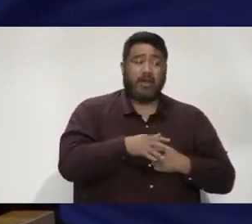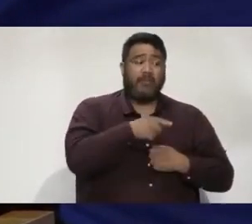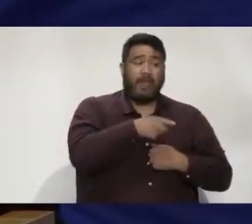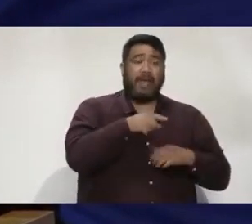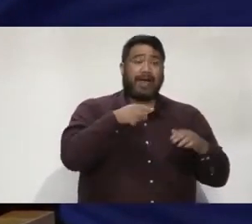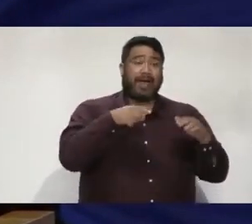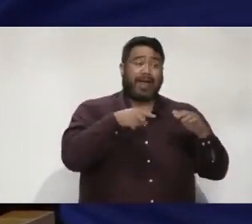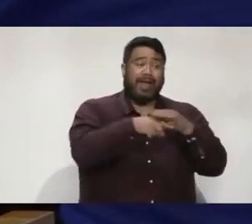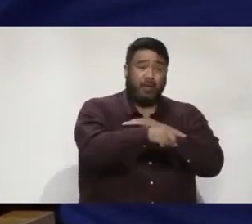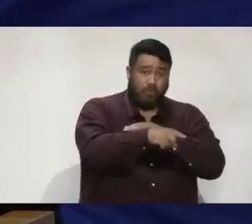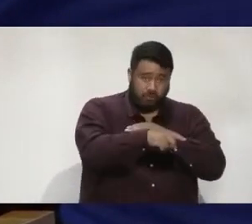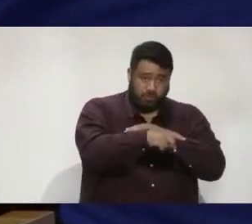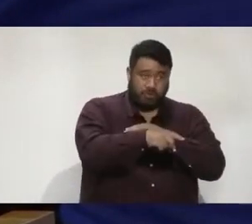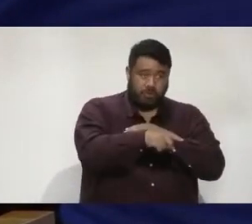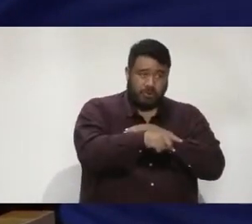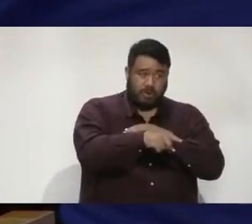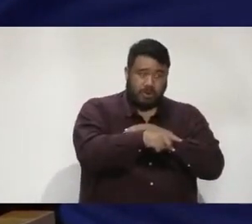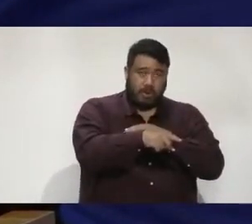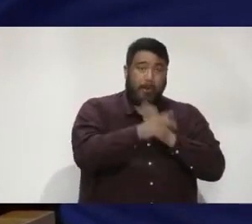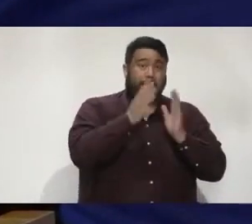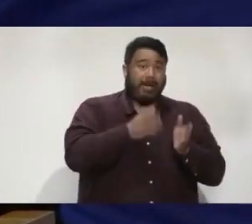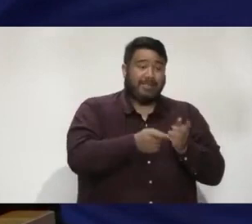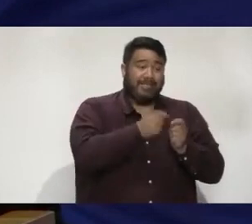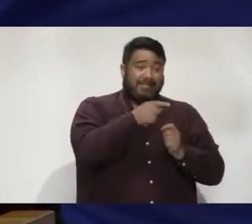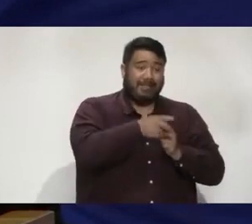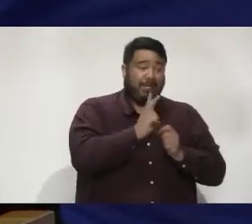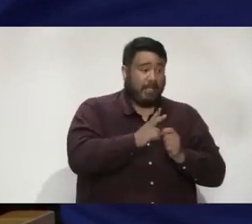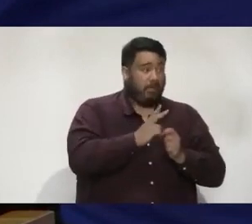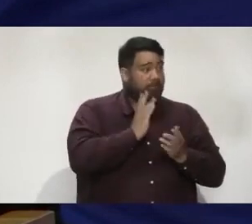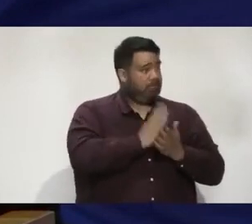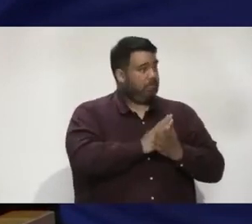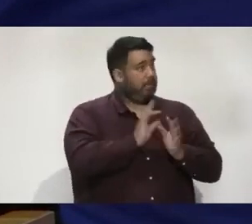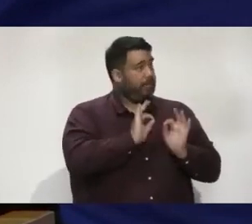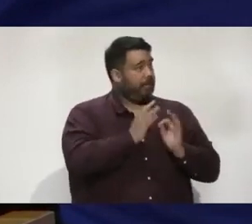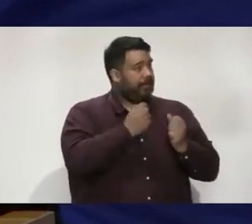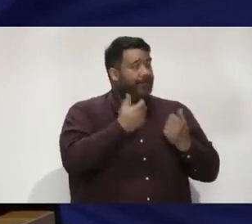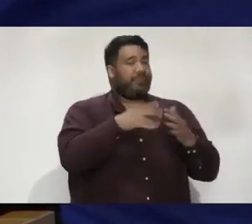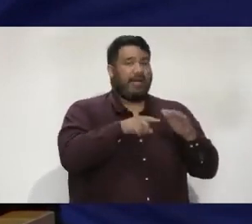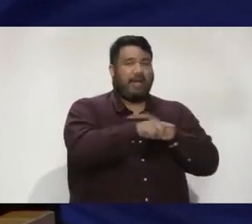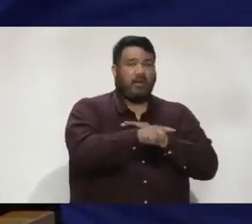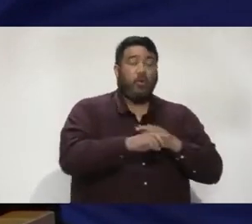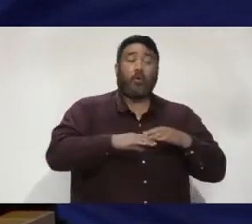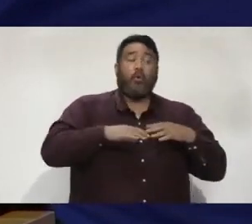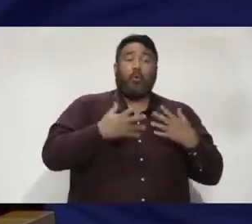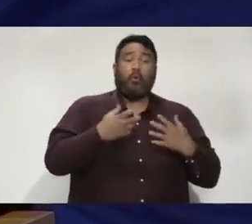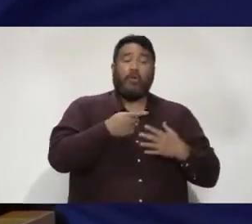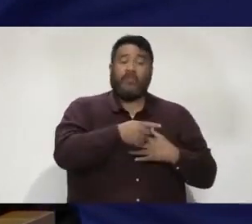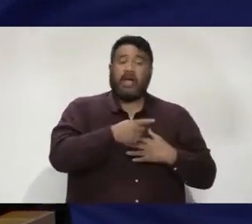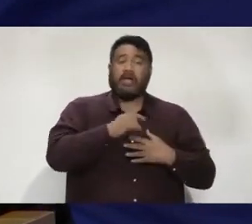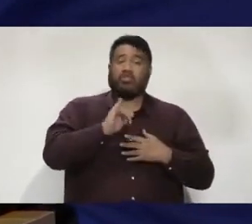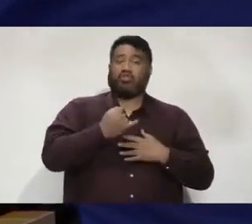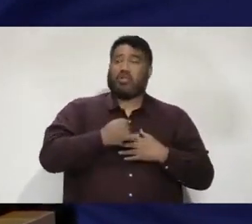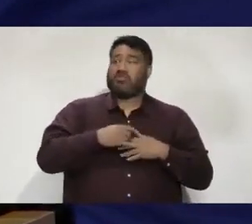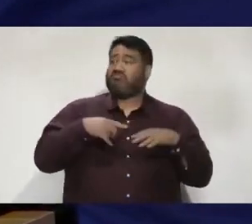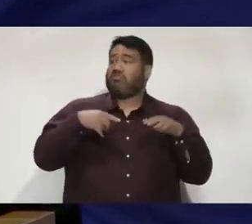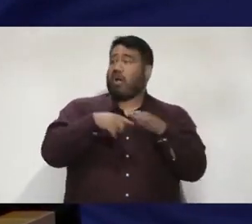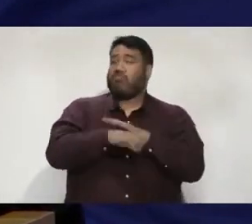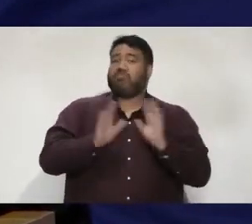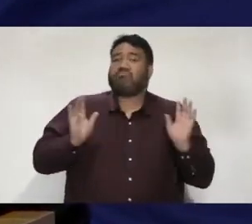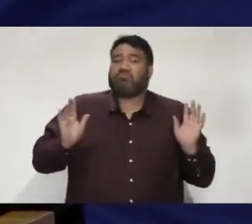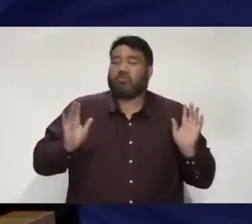quarantine? Or if the term of period's up, can they just answer the health questionnaire and then leave? So this is a